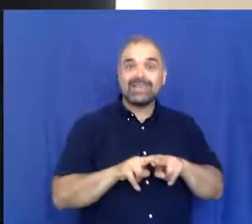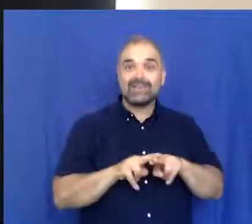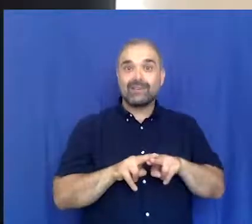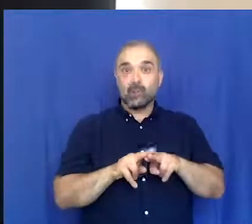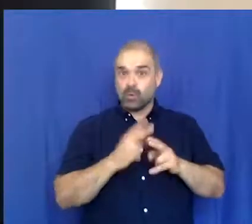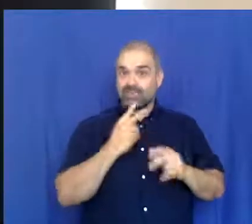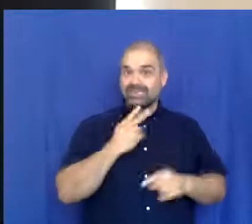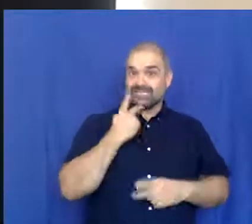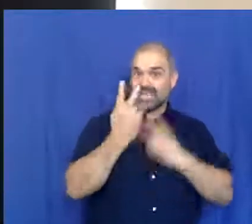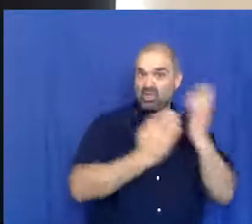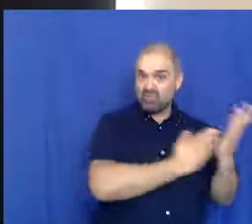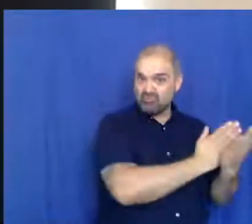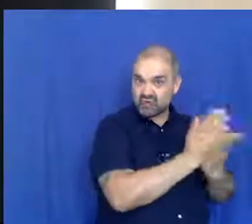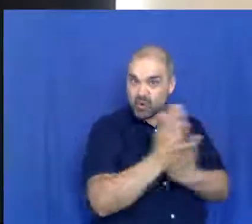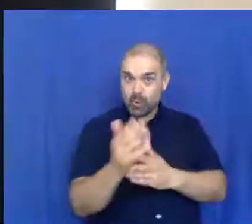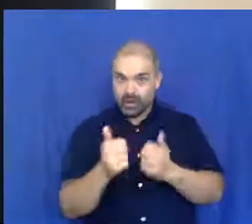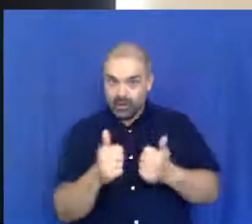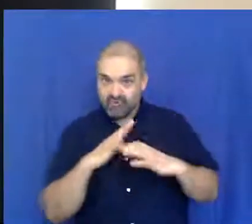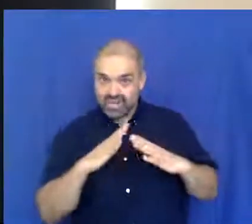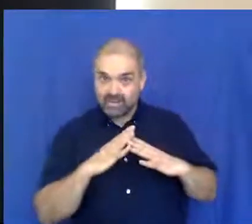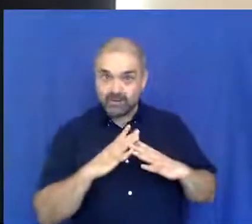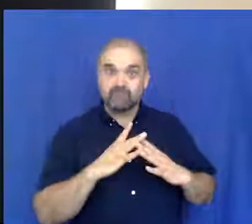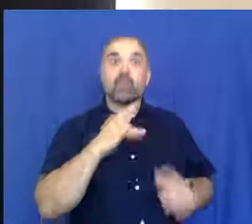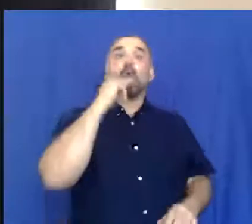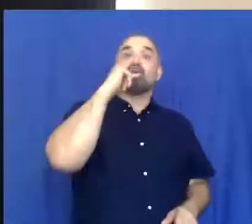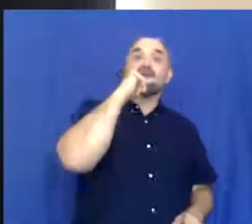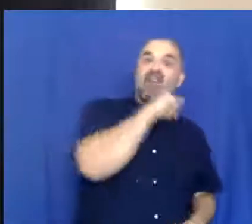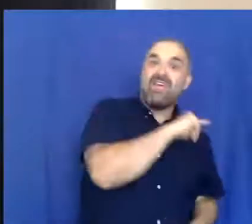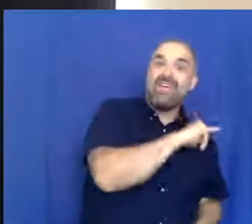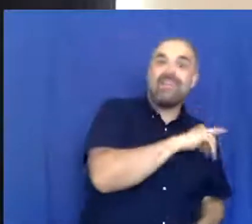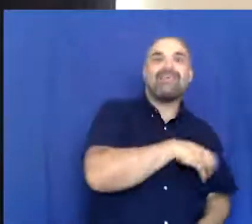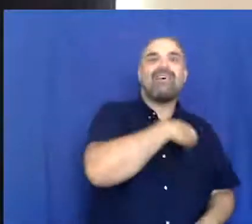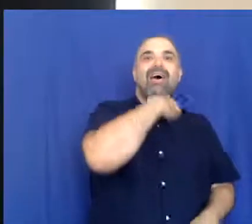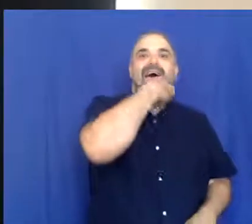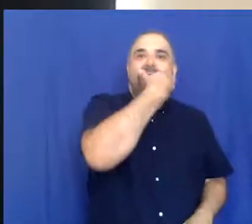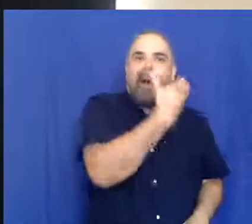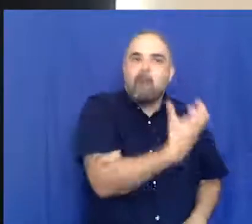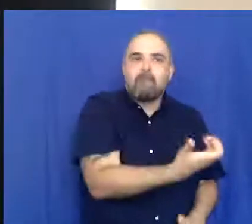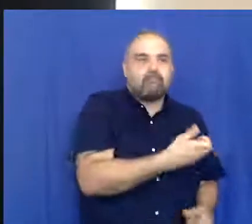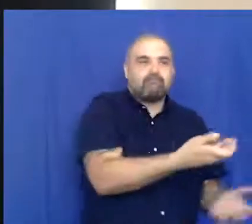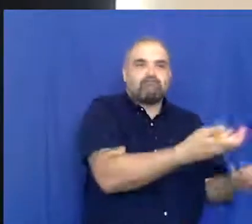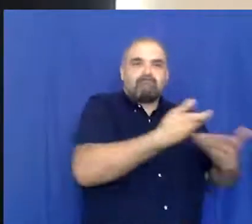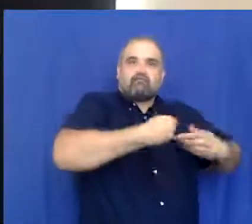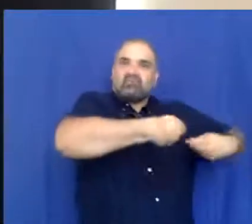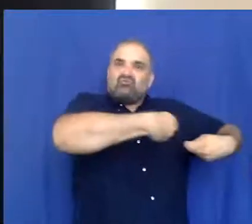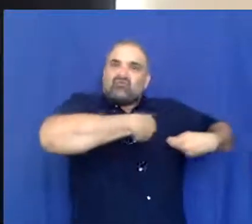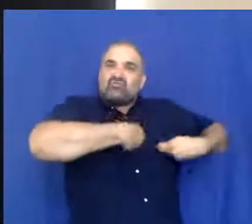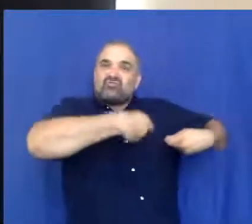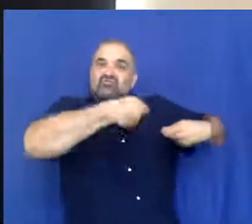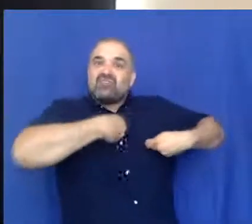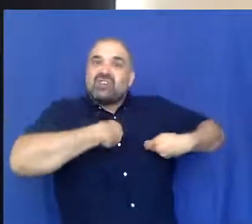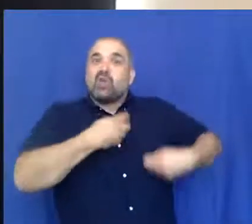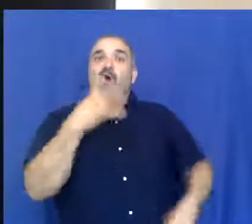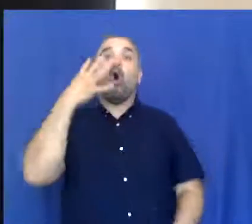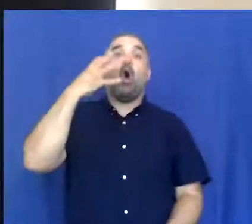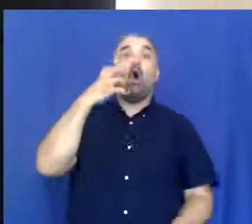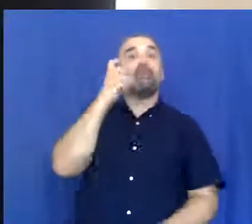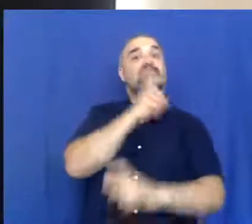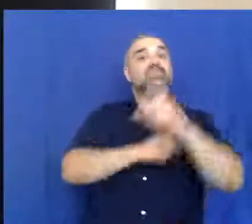rainbow family. Shall we sing that all the way through? Are you ready? Red is the apple that I have as a